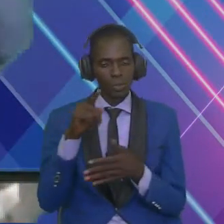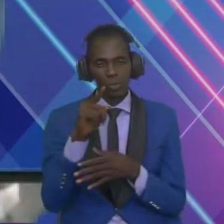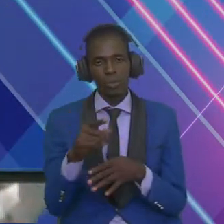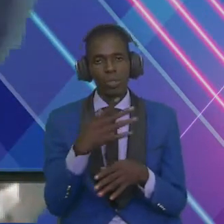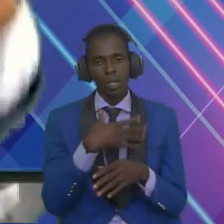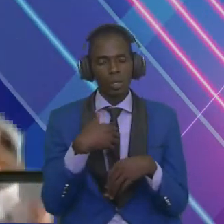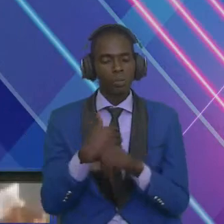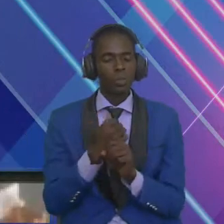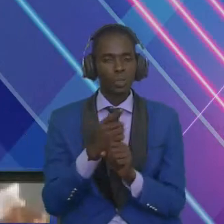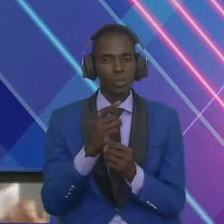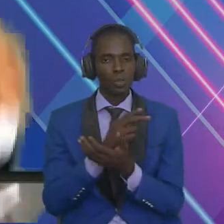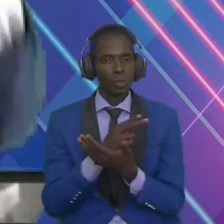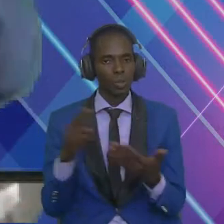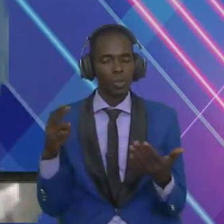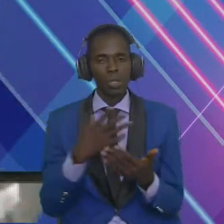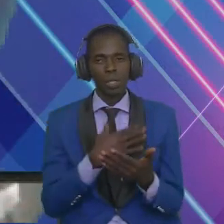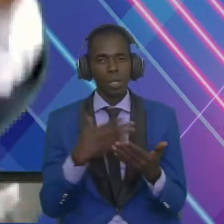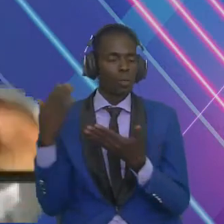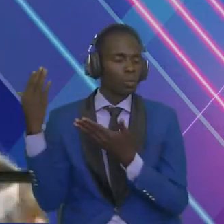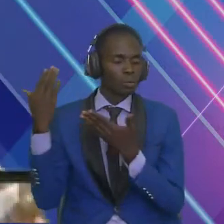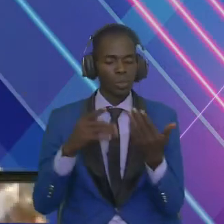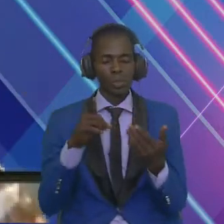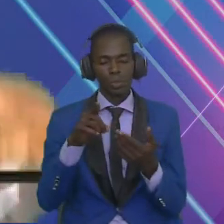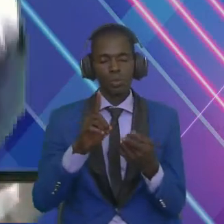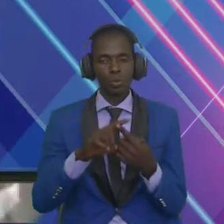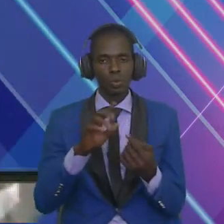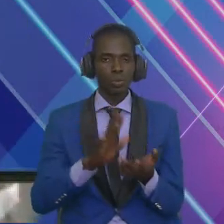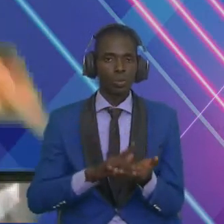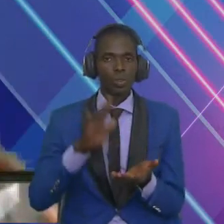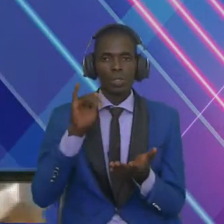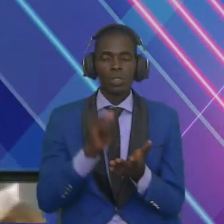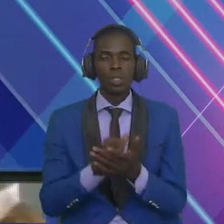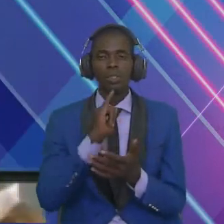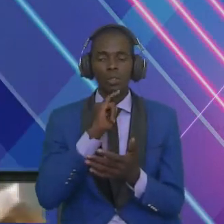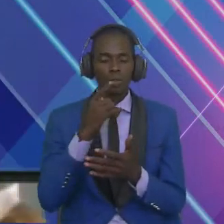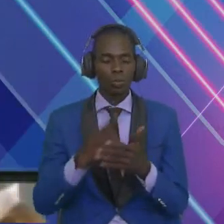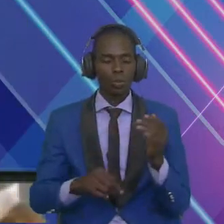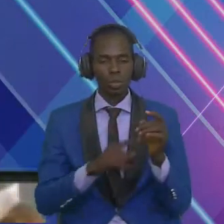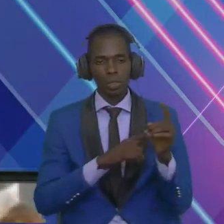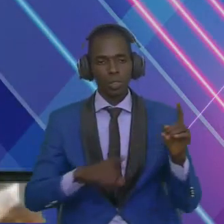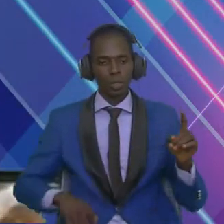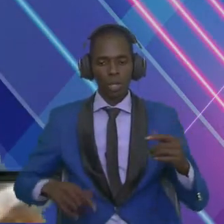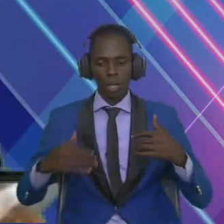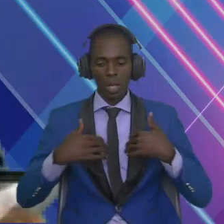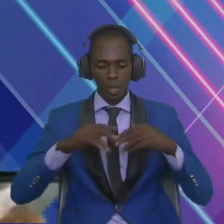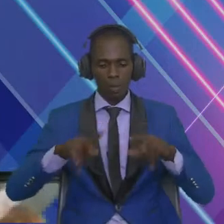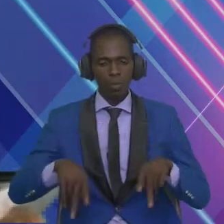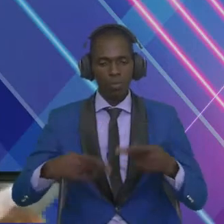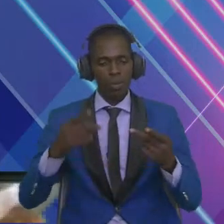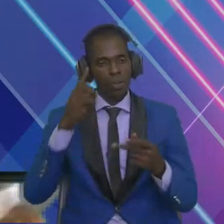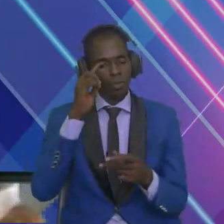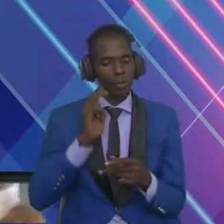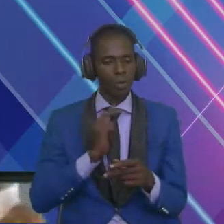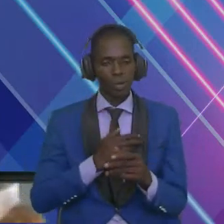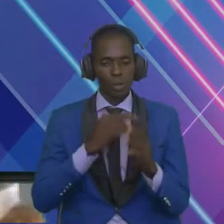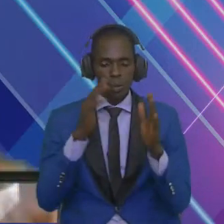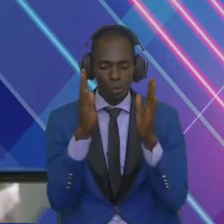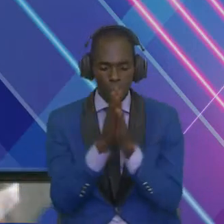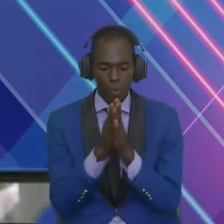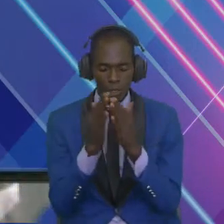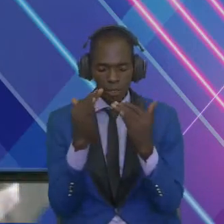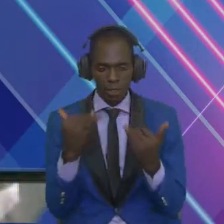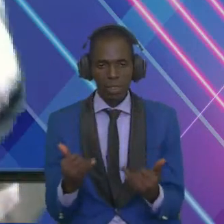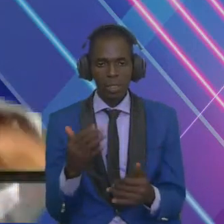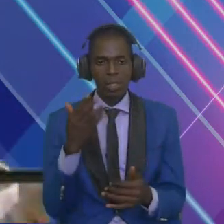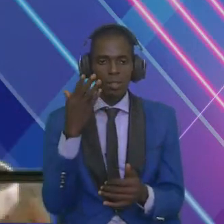and make you holy, and bring you to glory. That's what the Lord has provided for us. Therefore, pray now. There